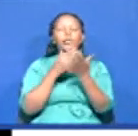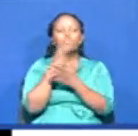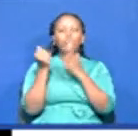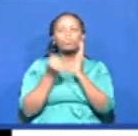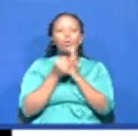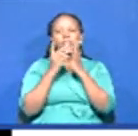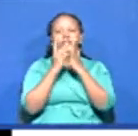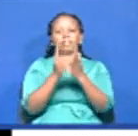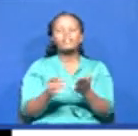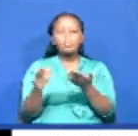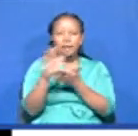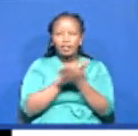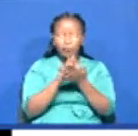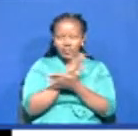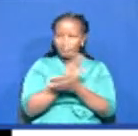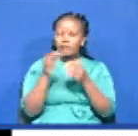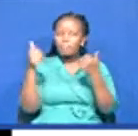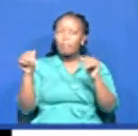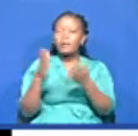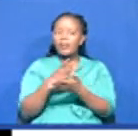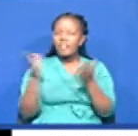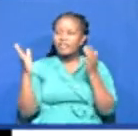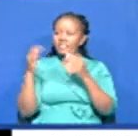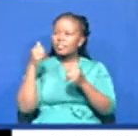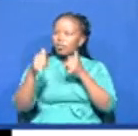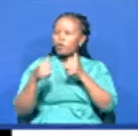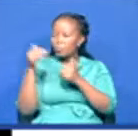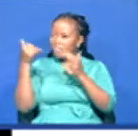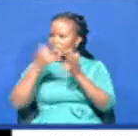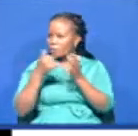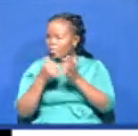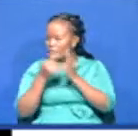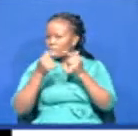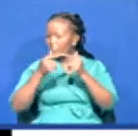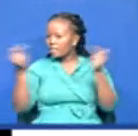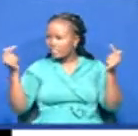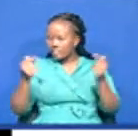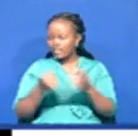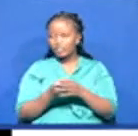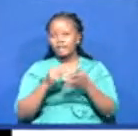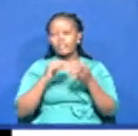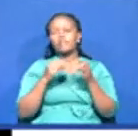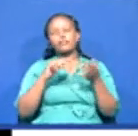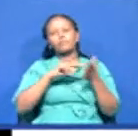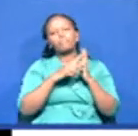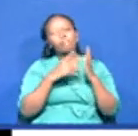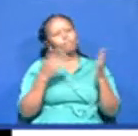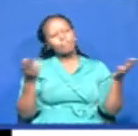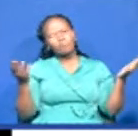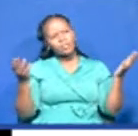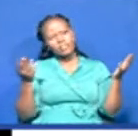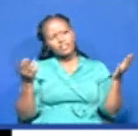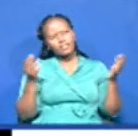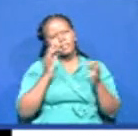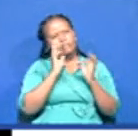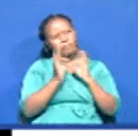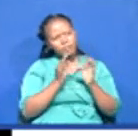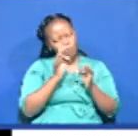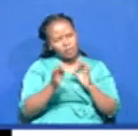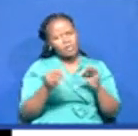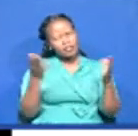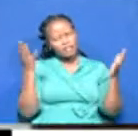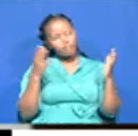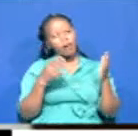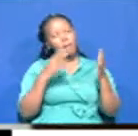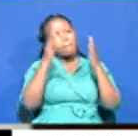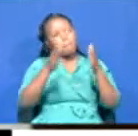does not conform to the database actually will be rejected. So we'll be able to deal with it. So, Mr. Akoten, if a manufacturer